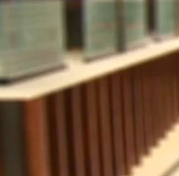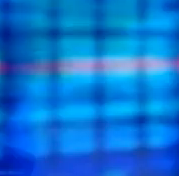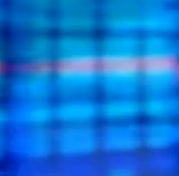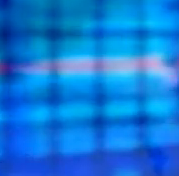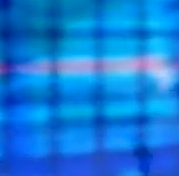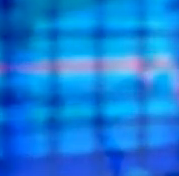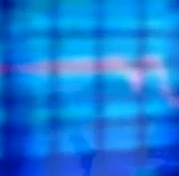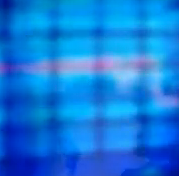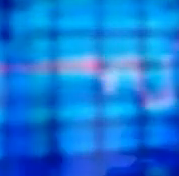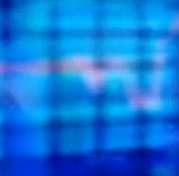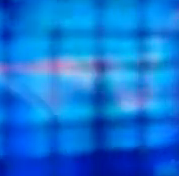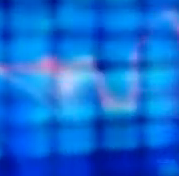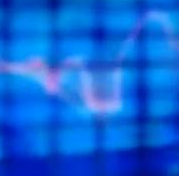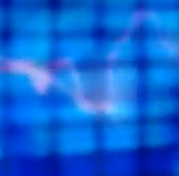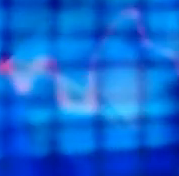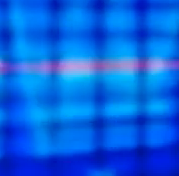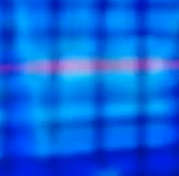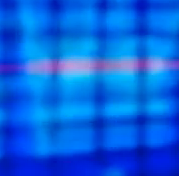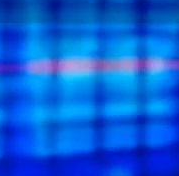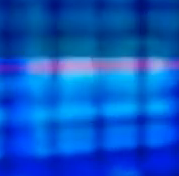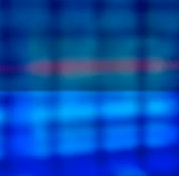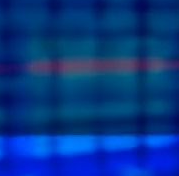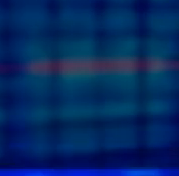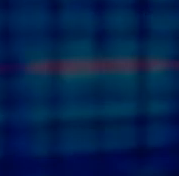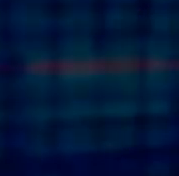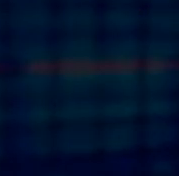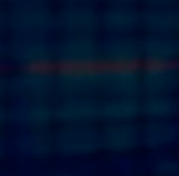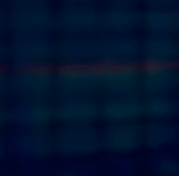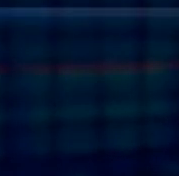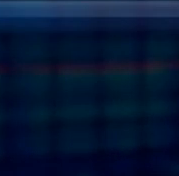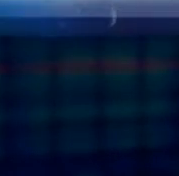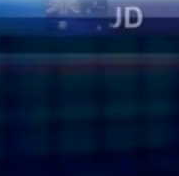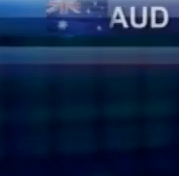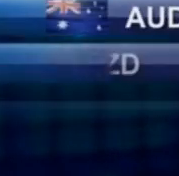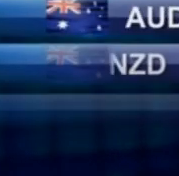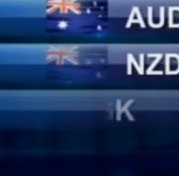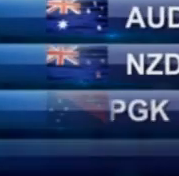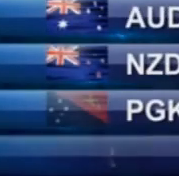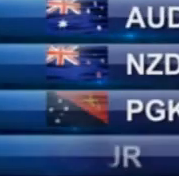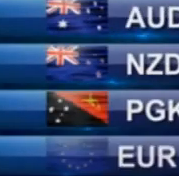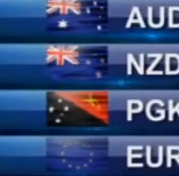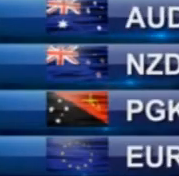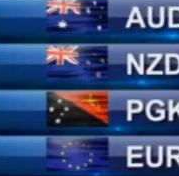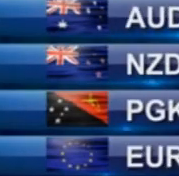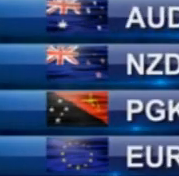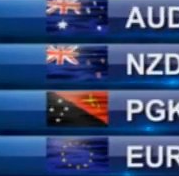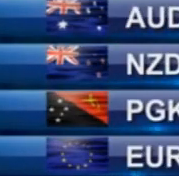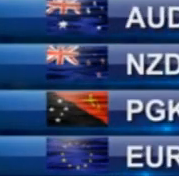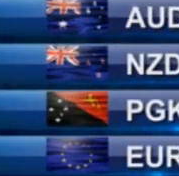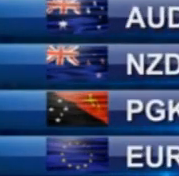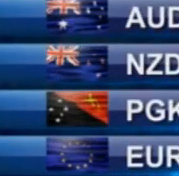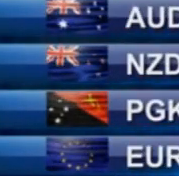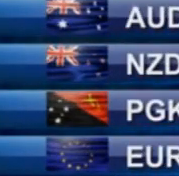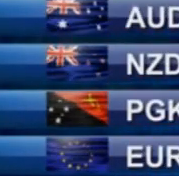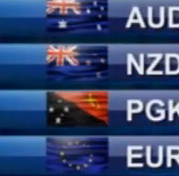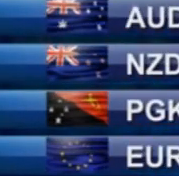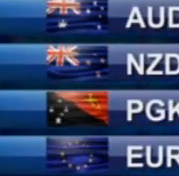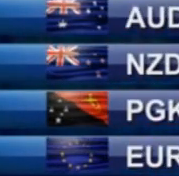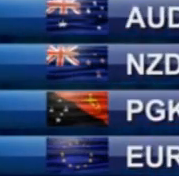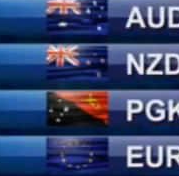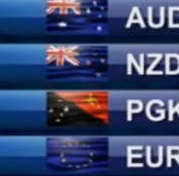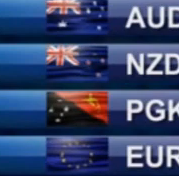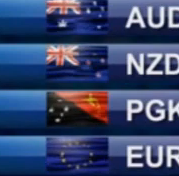Thank you. Here are the local exchange rates as set early this morning. Our dollar declined against the US greenback and the Chinese yuan, as well as the